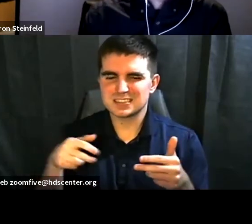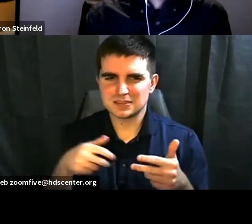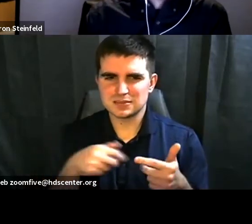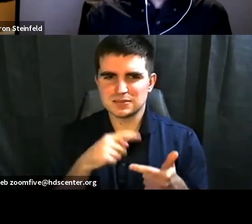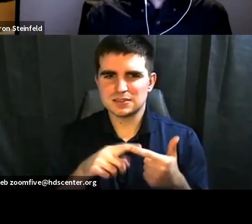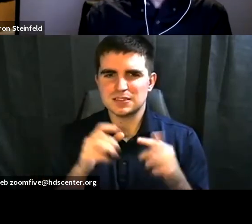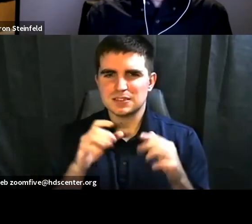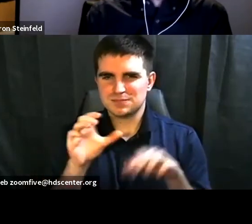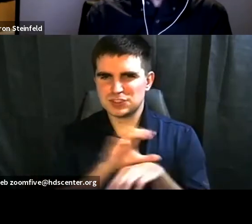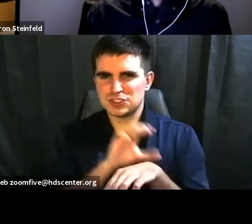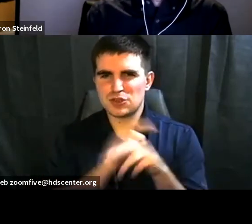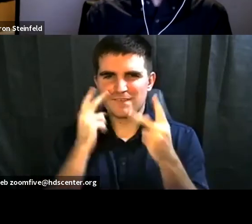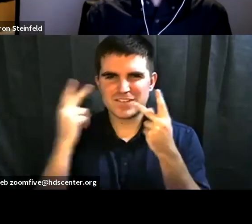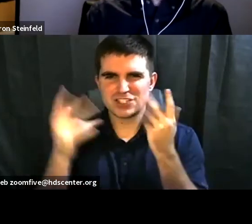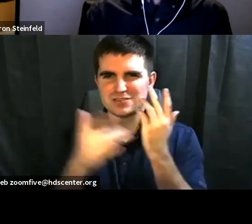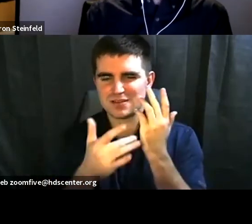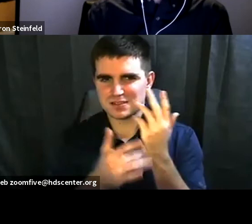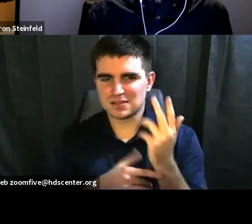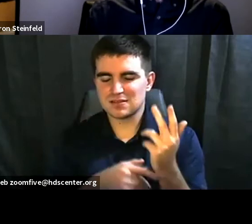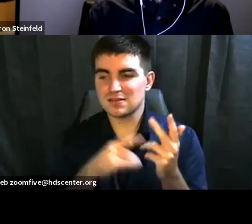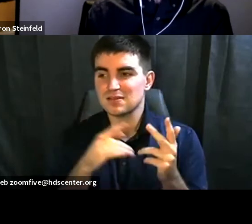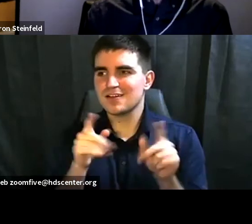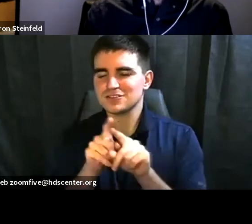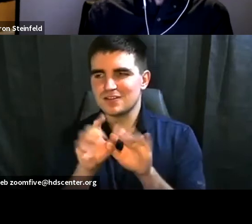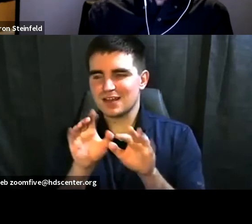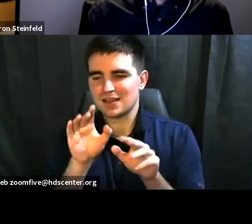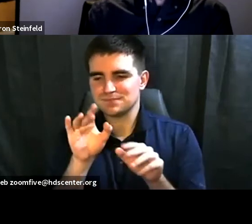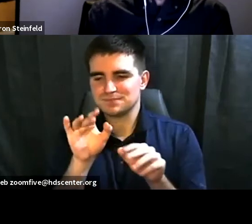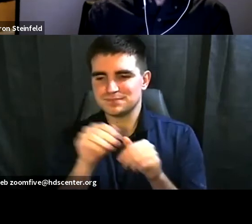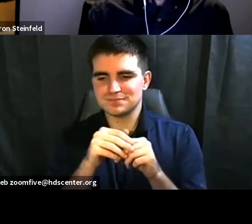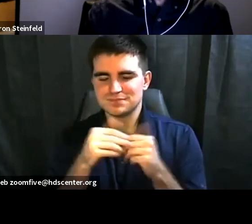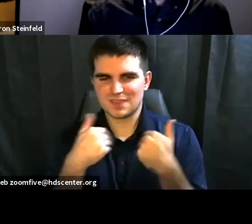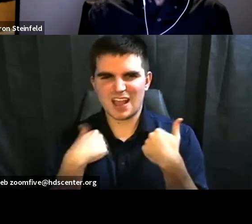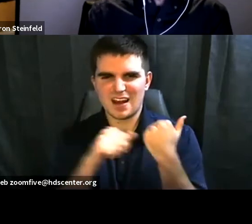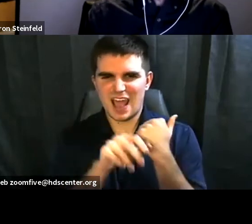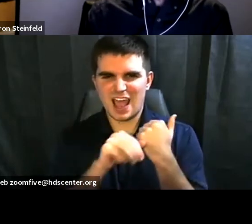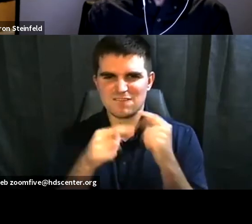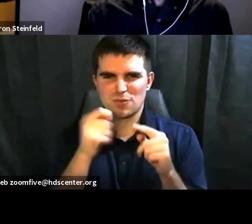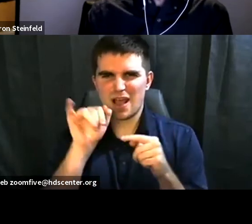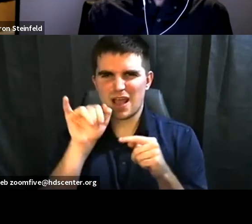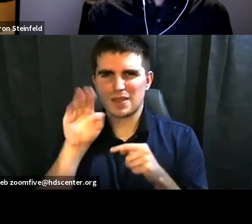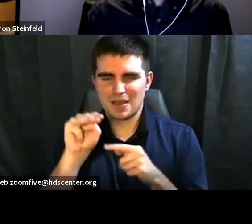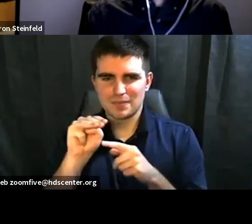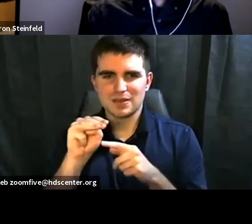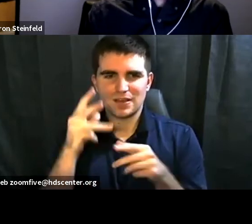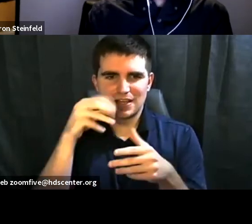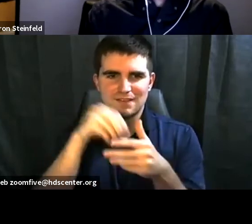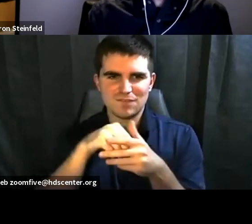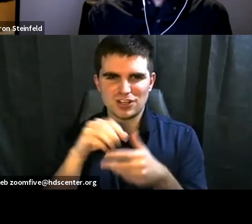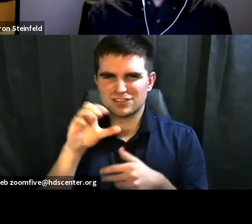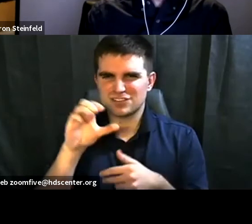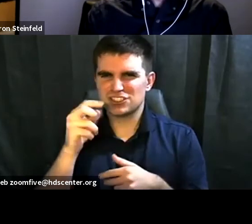computer vision techniques. In fact, there was an ad by IBM that involved Cheiko